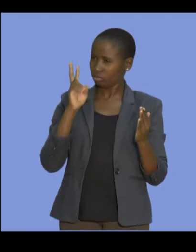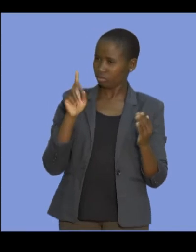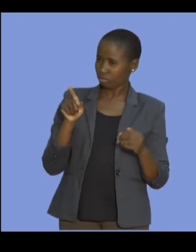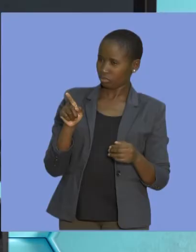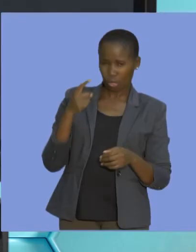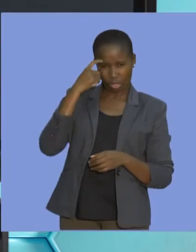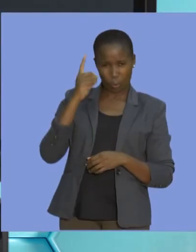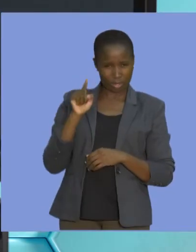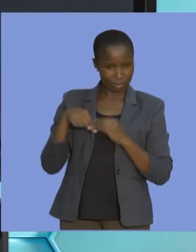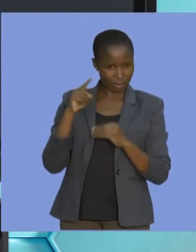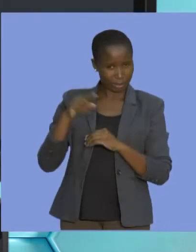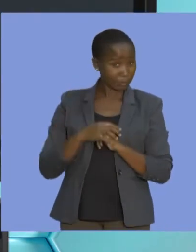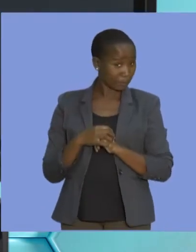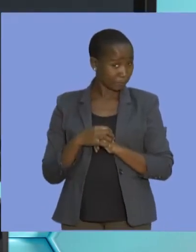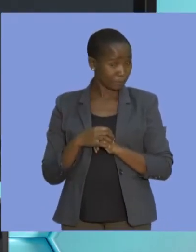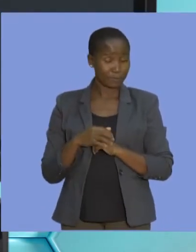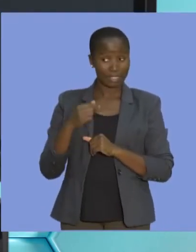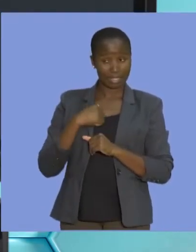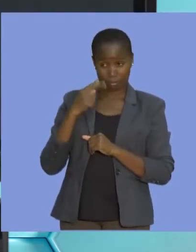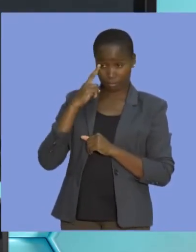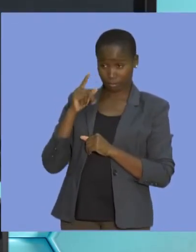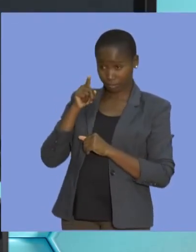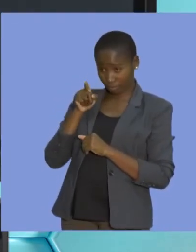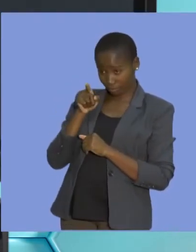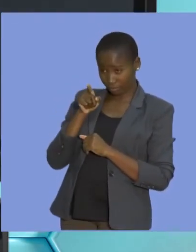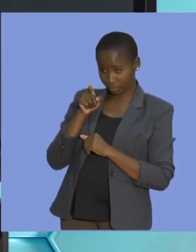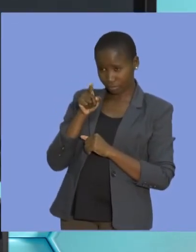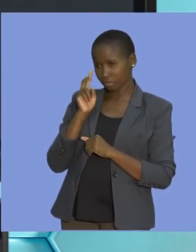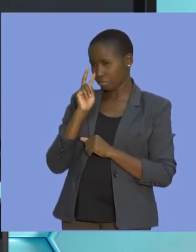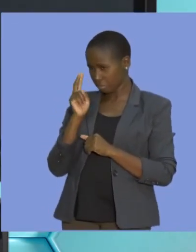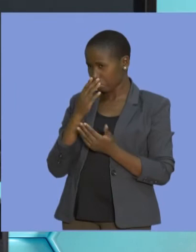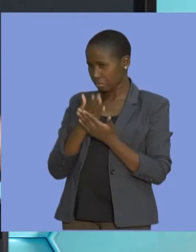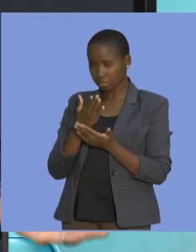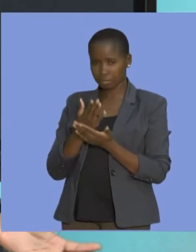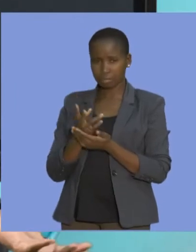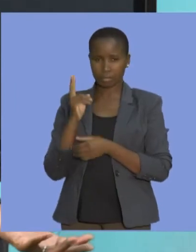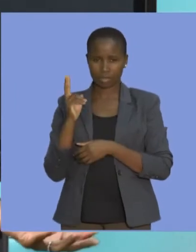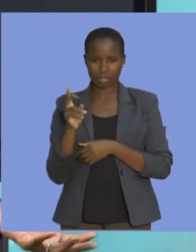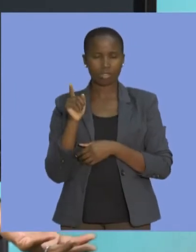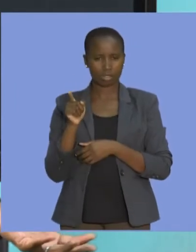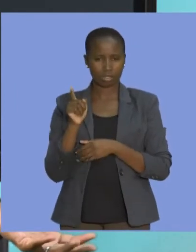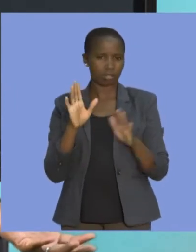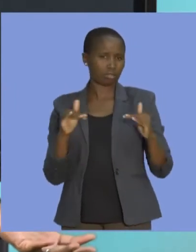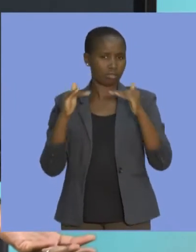this? If I look at that whisker plot, I can see that this is symmetric.